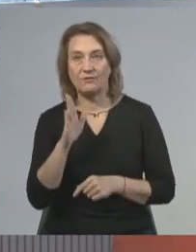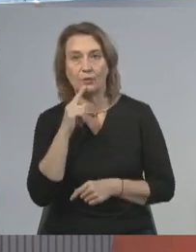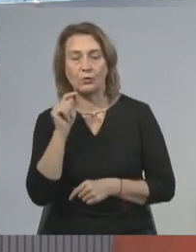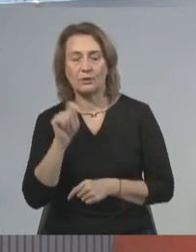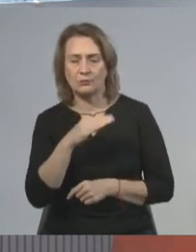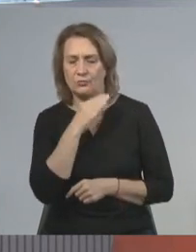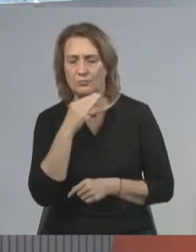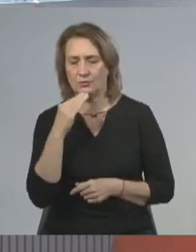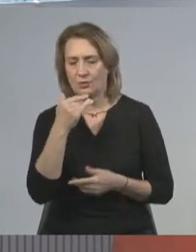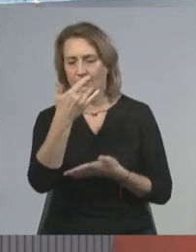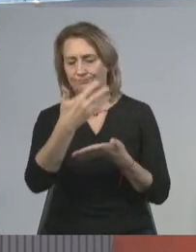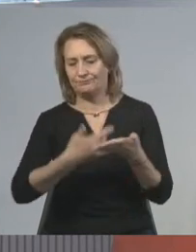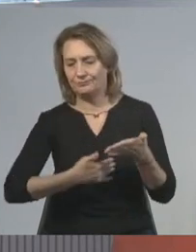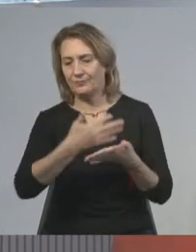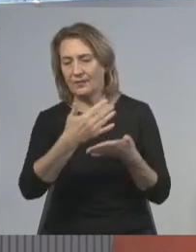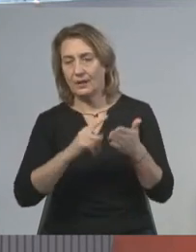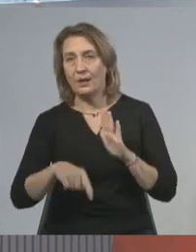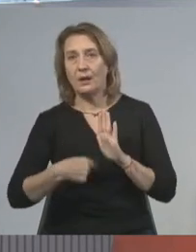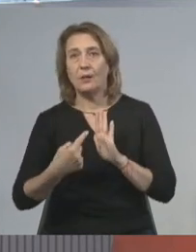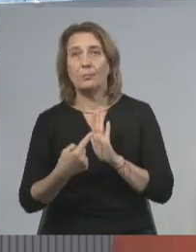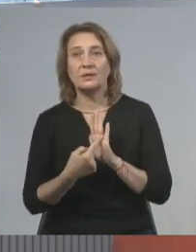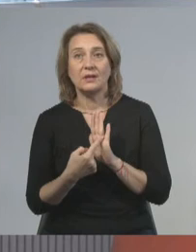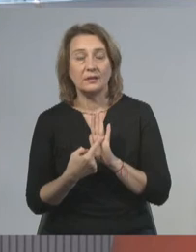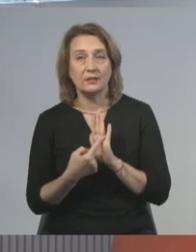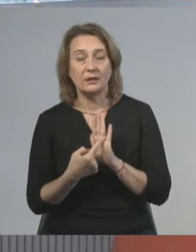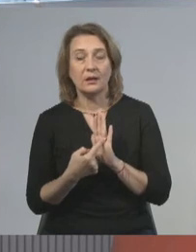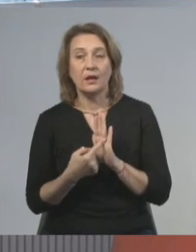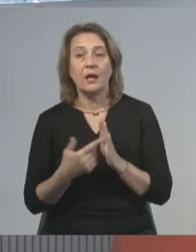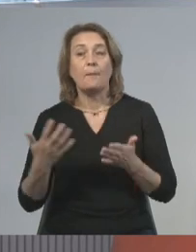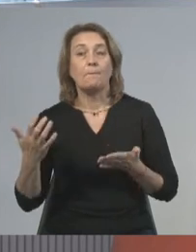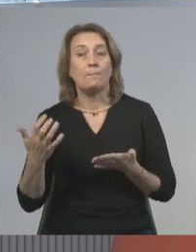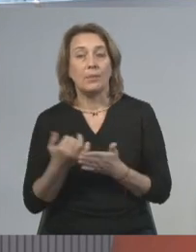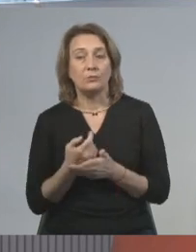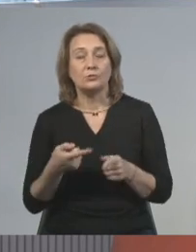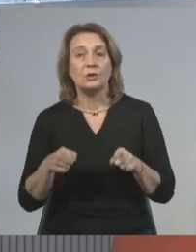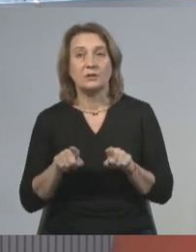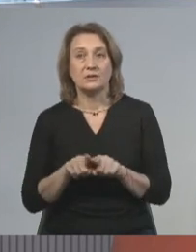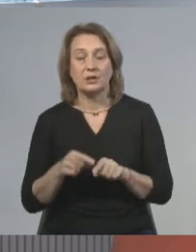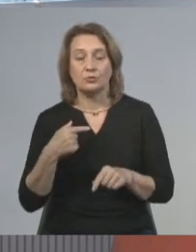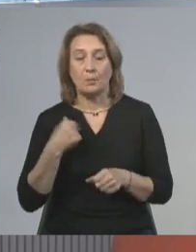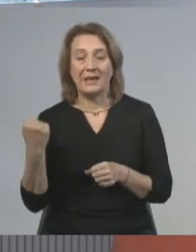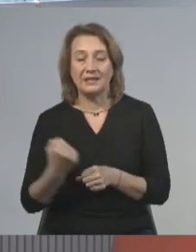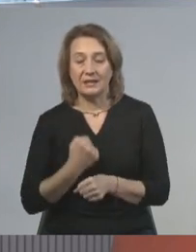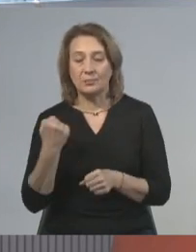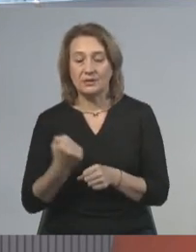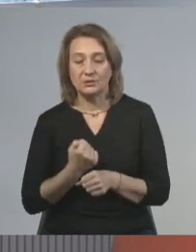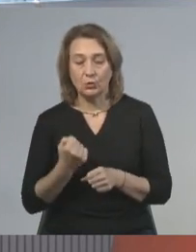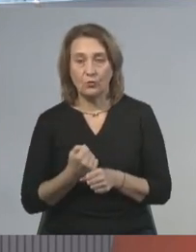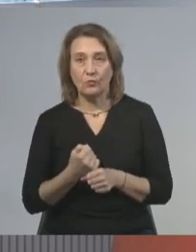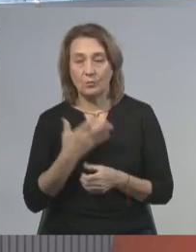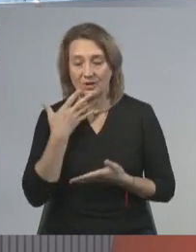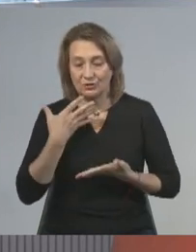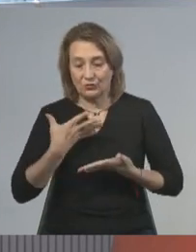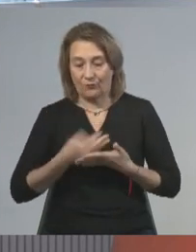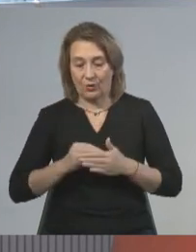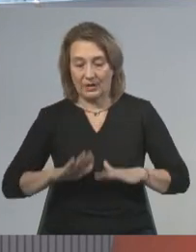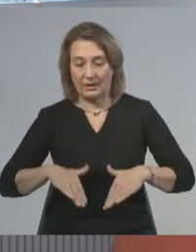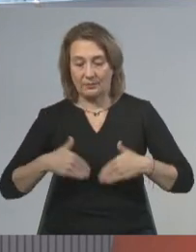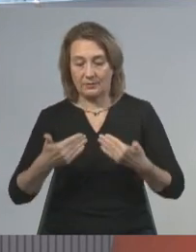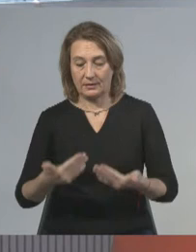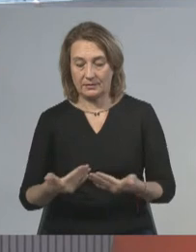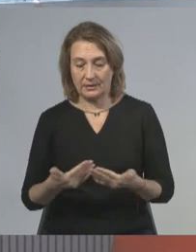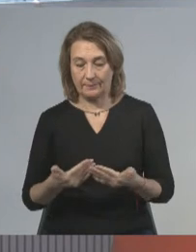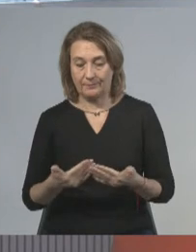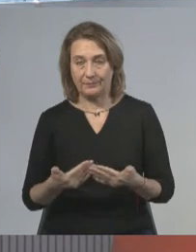ukraine so there were a number of questions where we are not competent so we decided that we would develop our recommendations